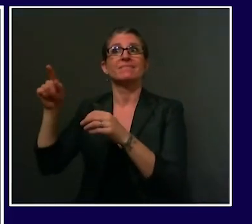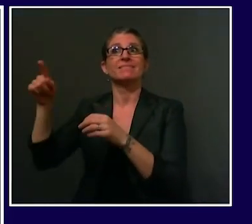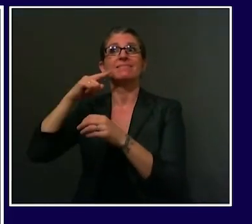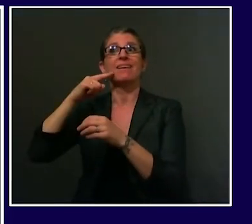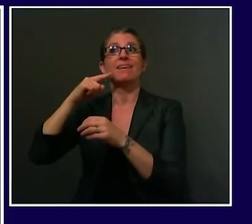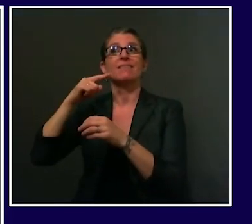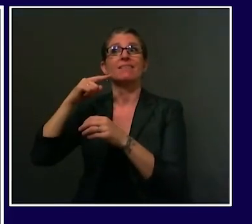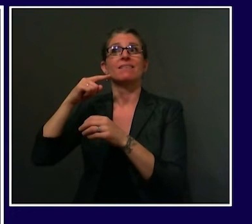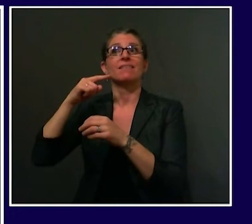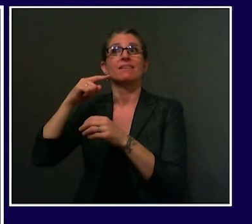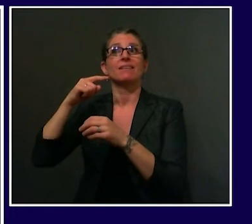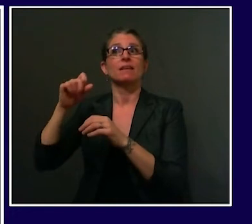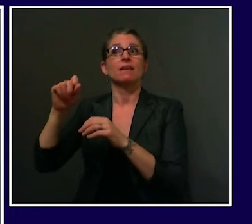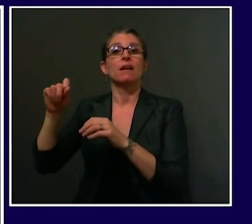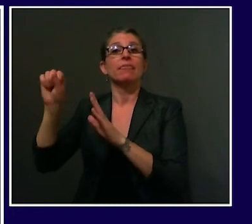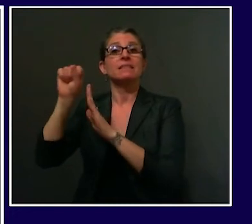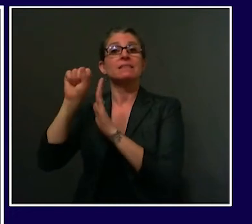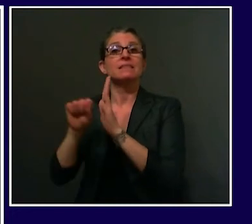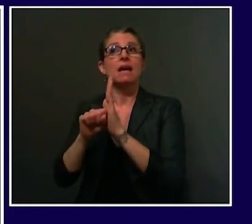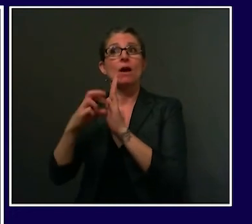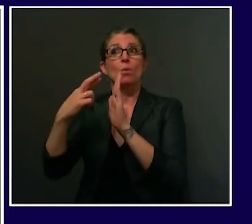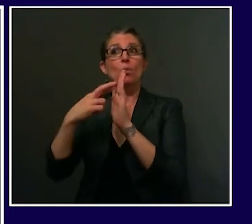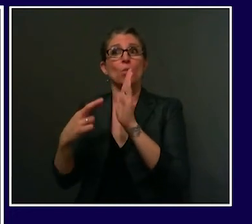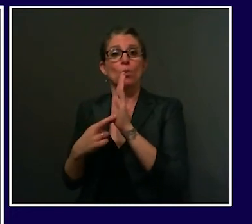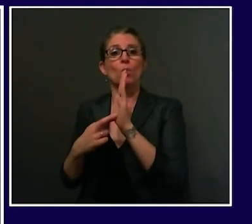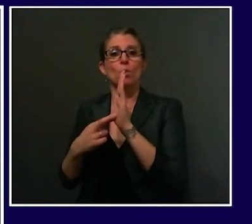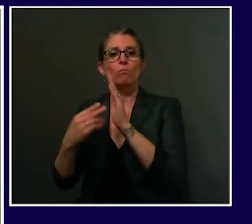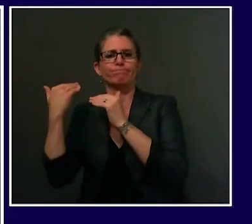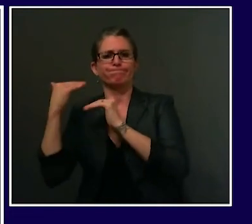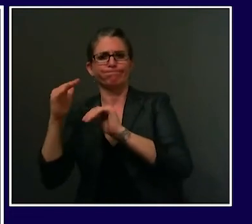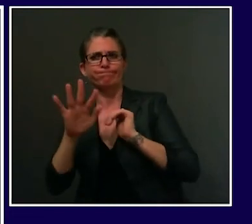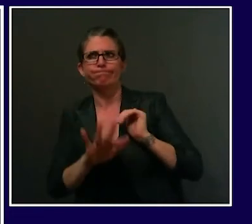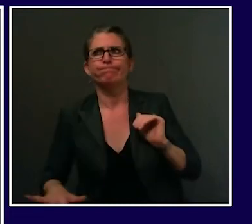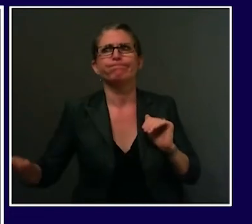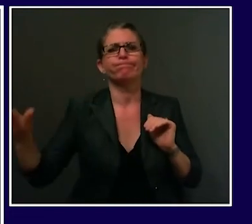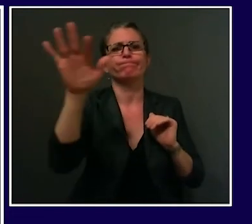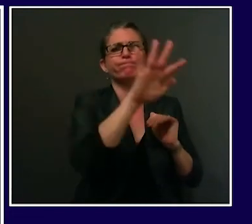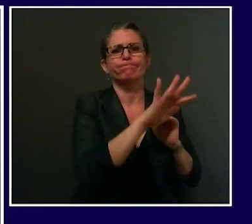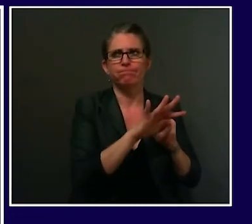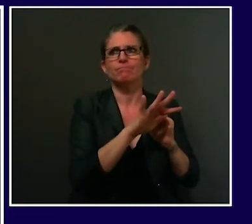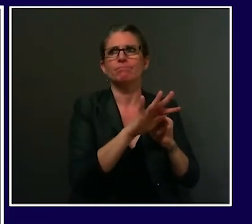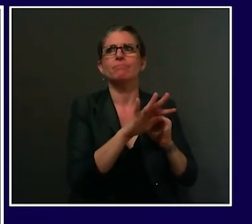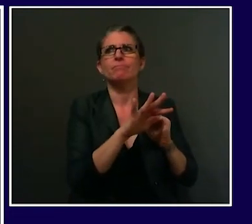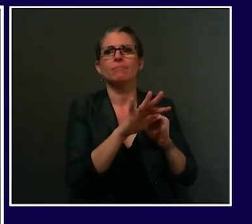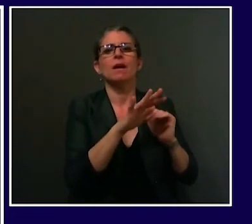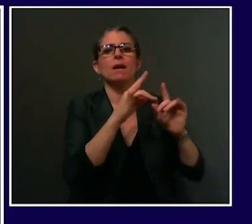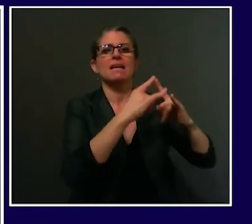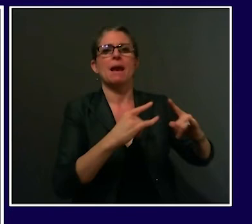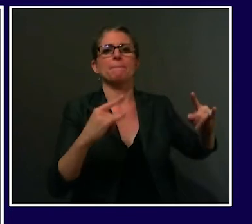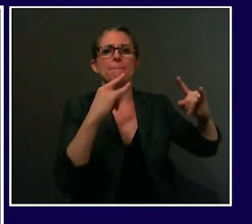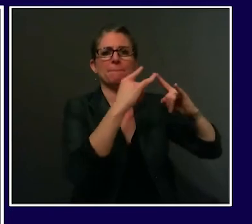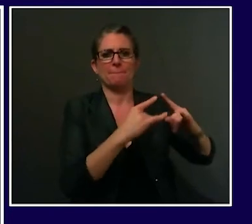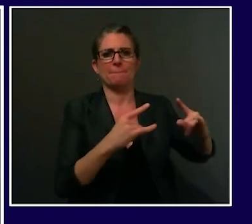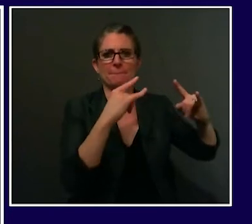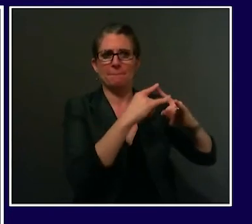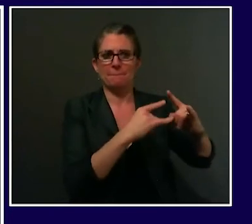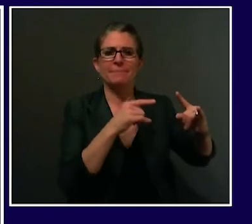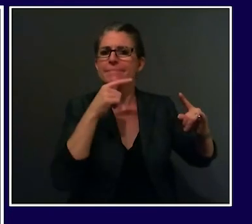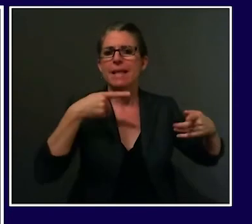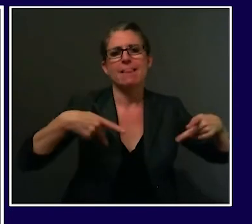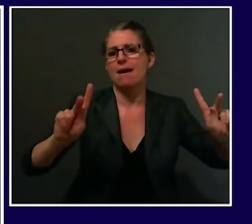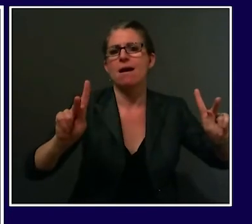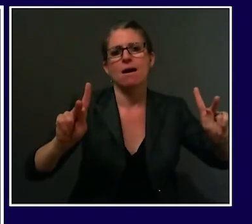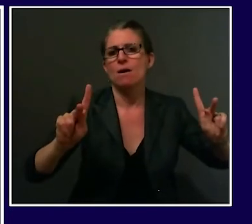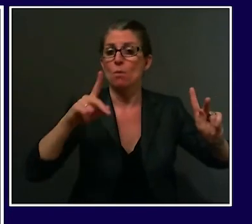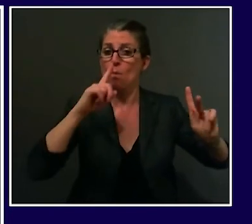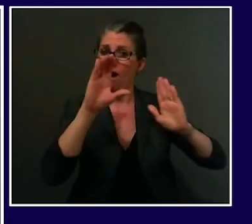are not constitutional, and I'm curious if the state has a plan to respond to that in any way.